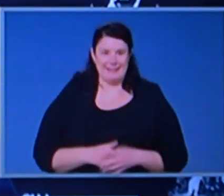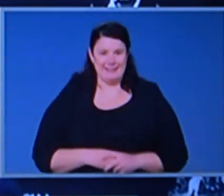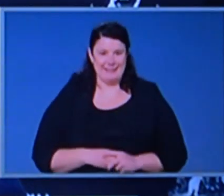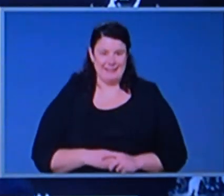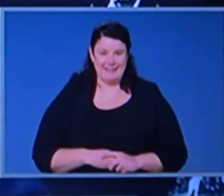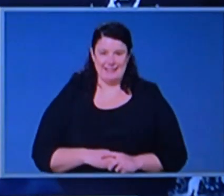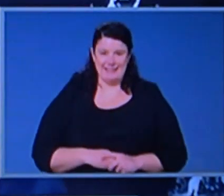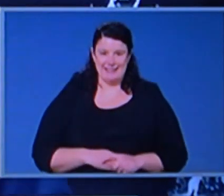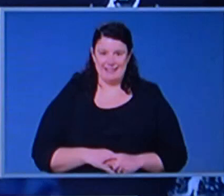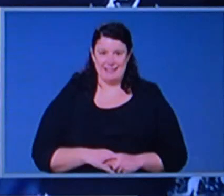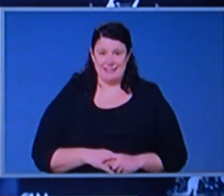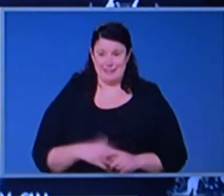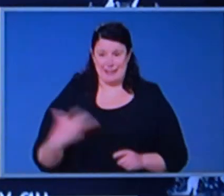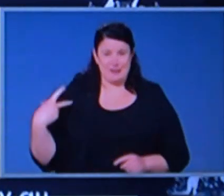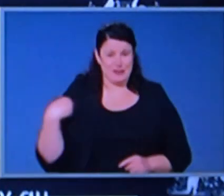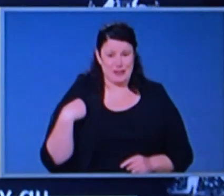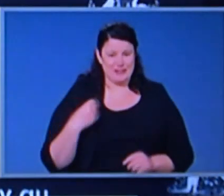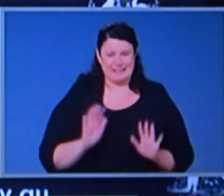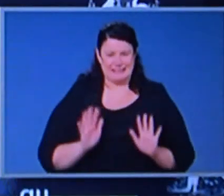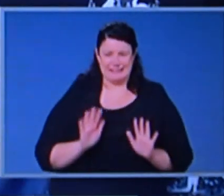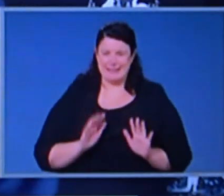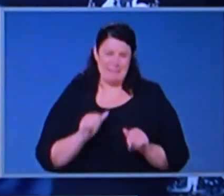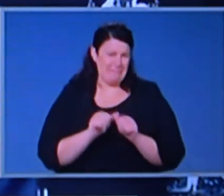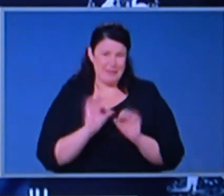I would caution against the injection of disinfection.